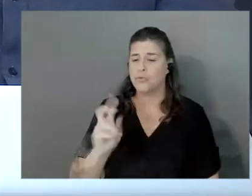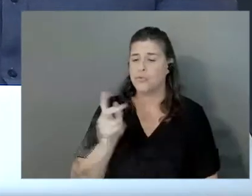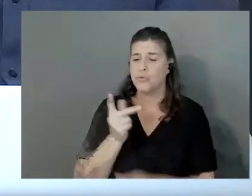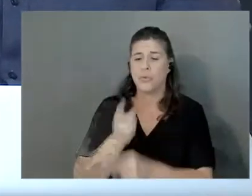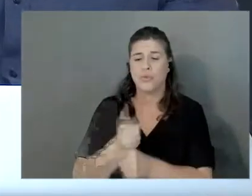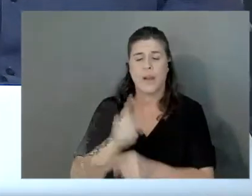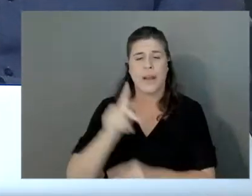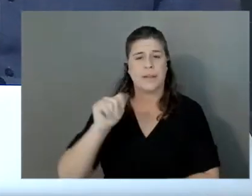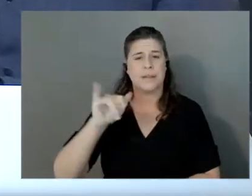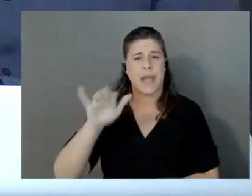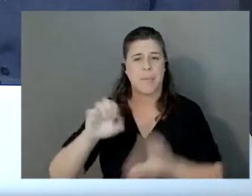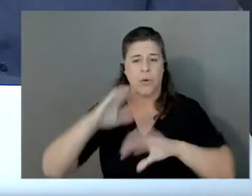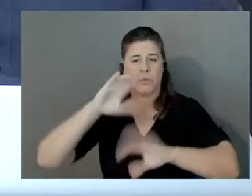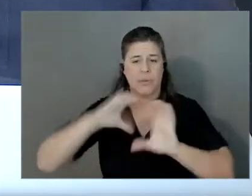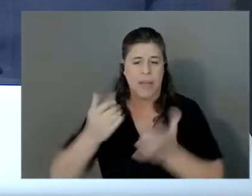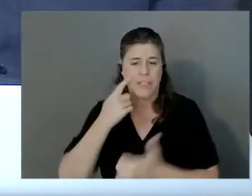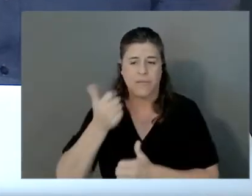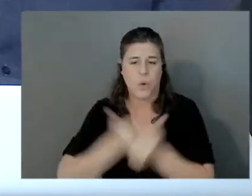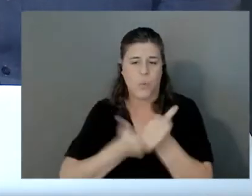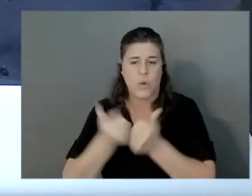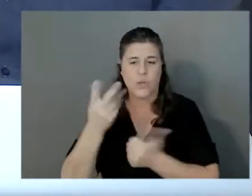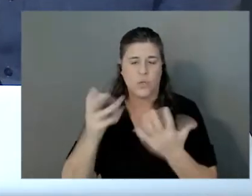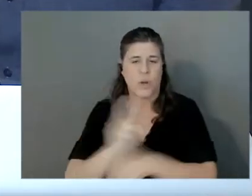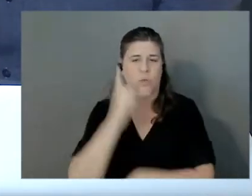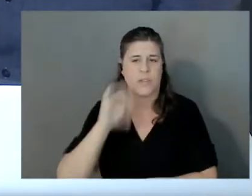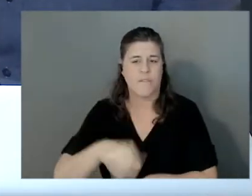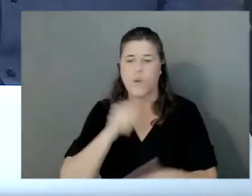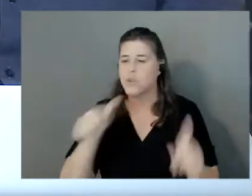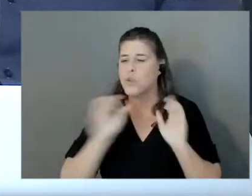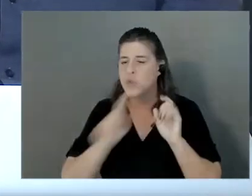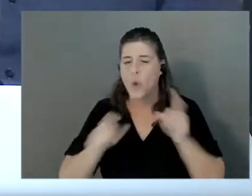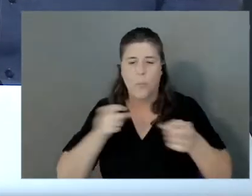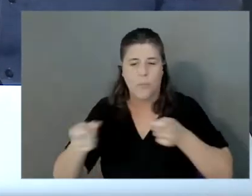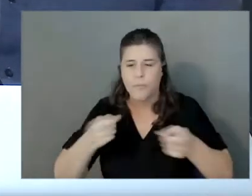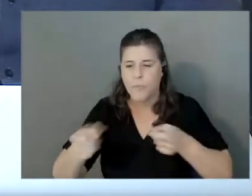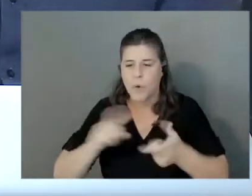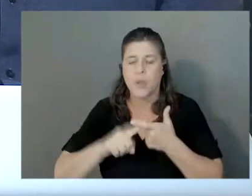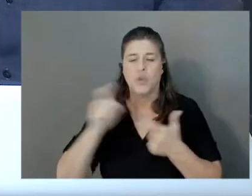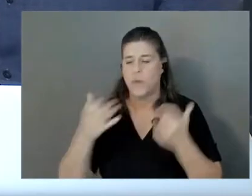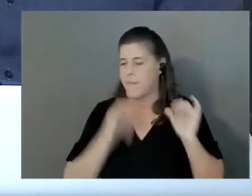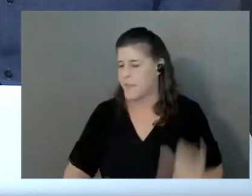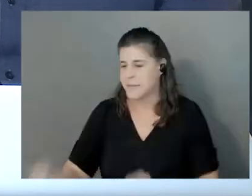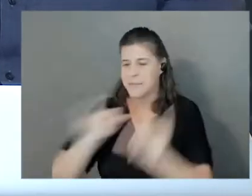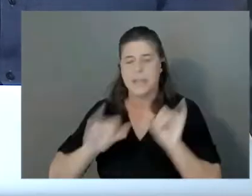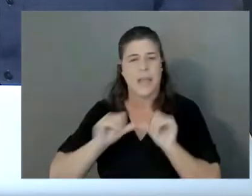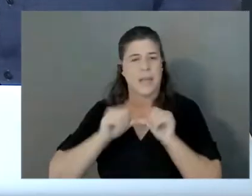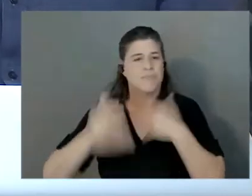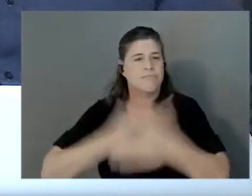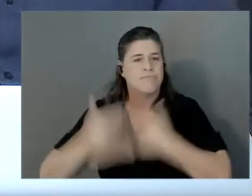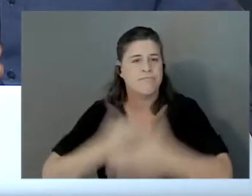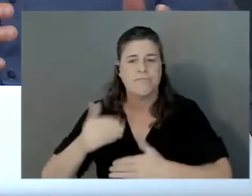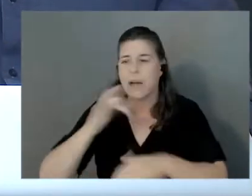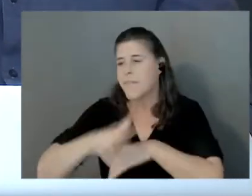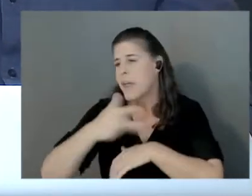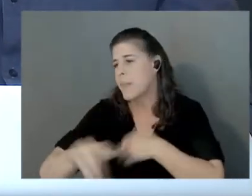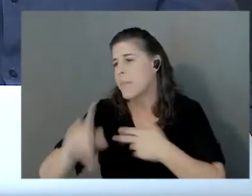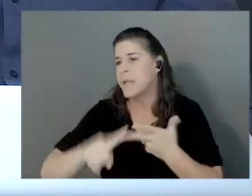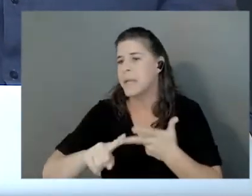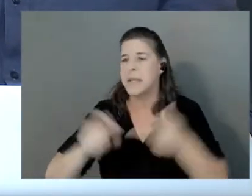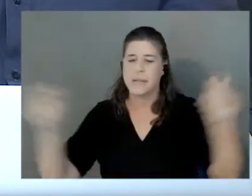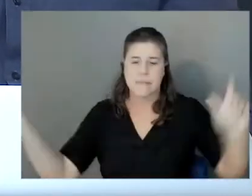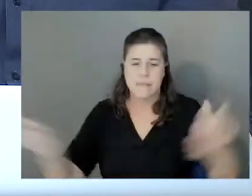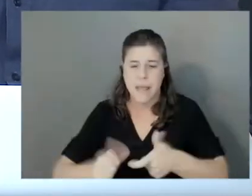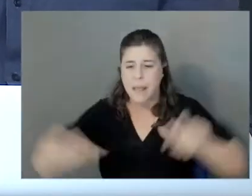your use case. So there's no trade-off to performance. You're still having the same performance, availability, durability, scalability of the